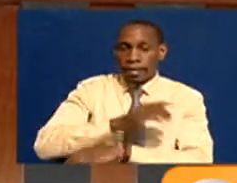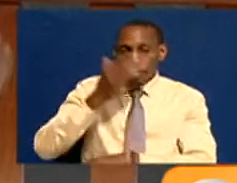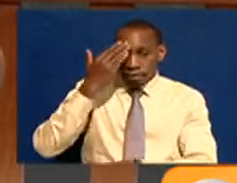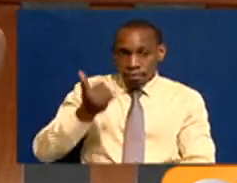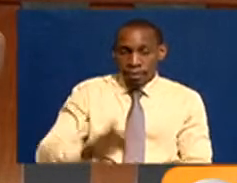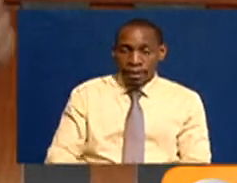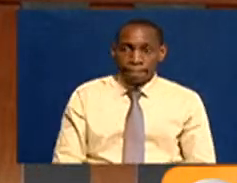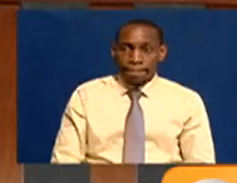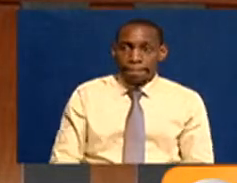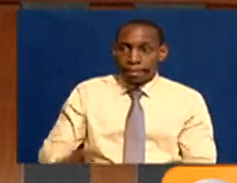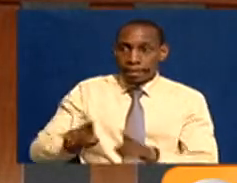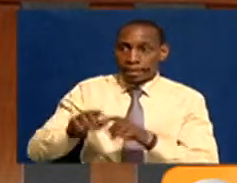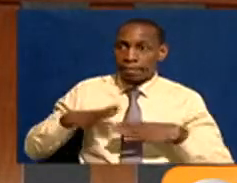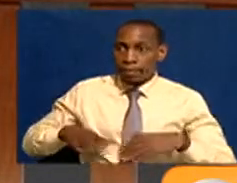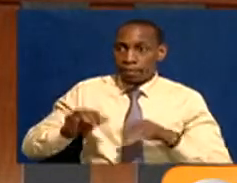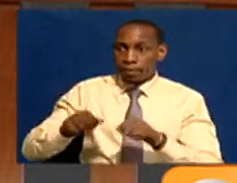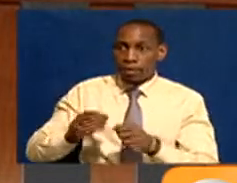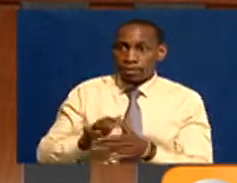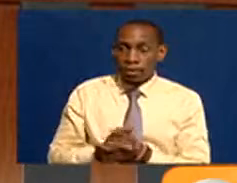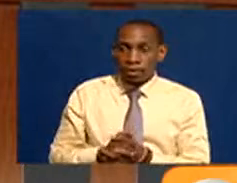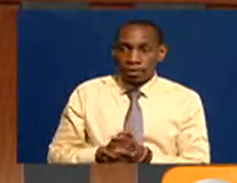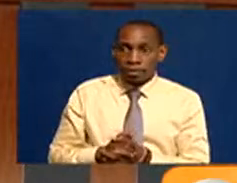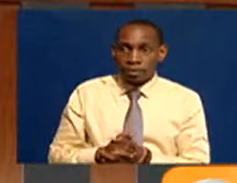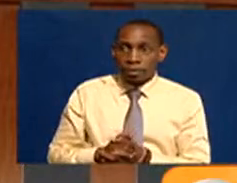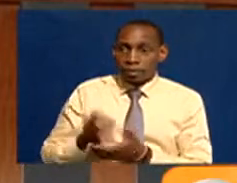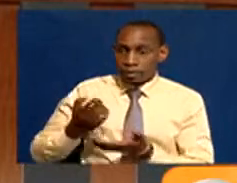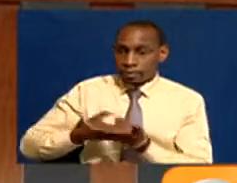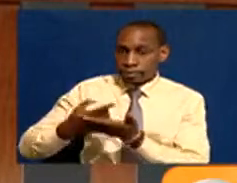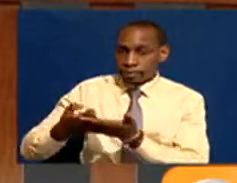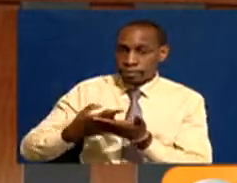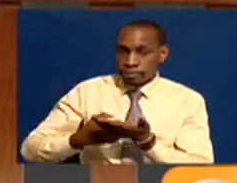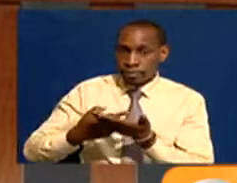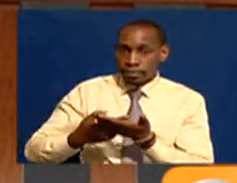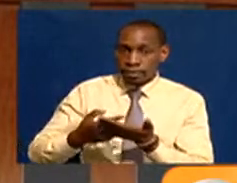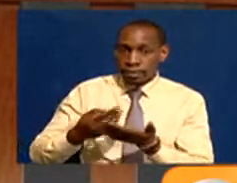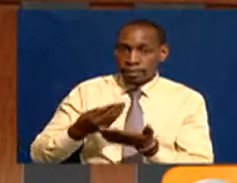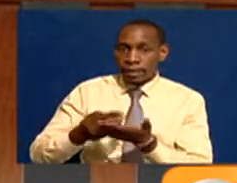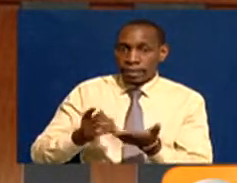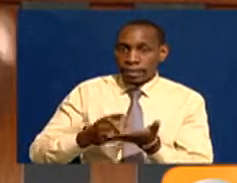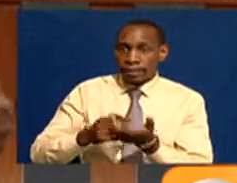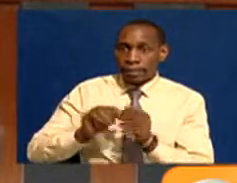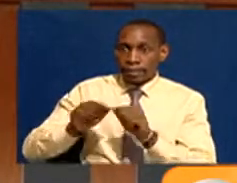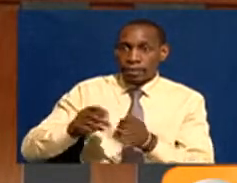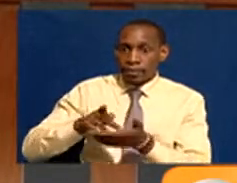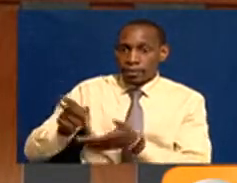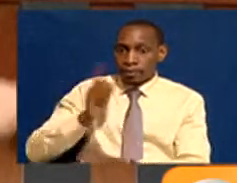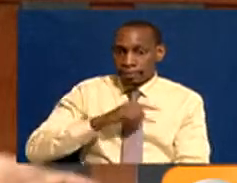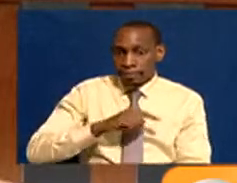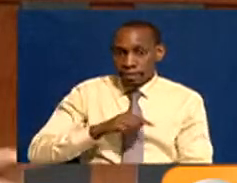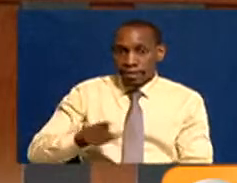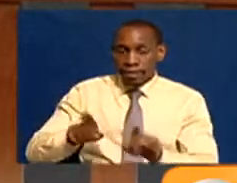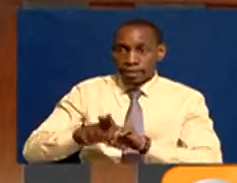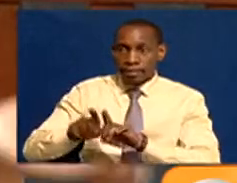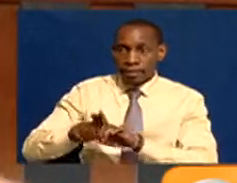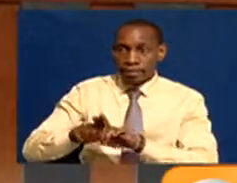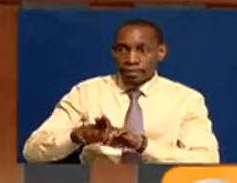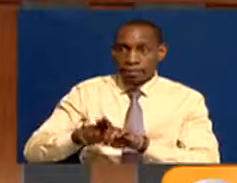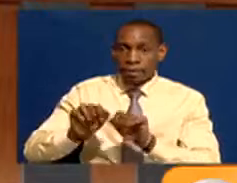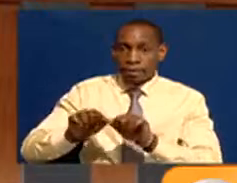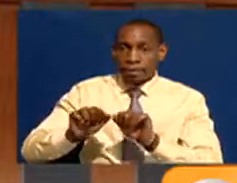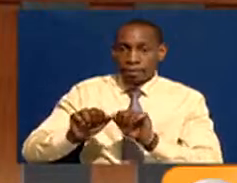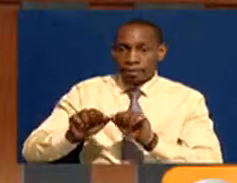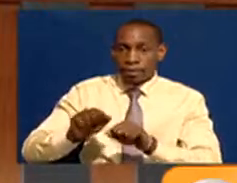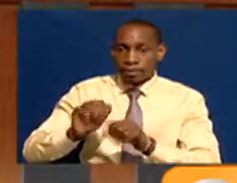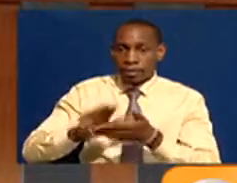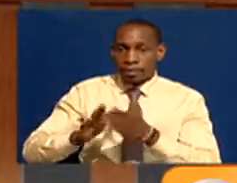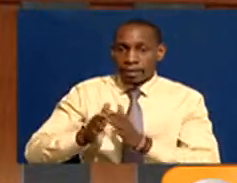maybe those people, we can have a different conversation in terms of how much money they can be paid so that we can be as competitive